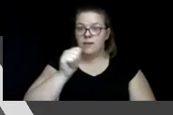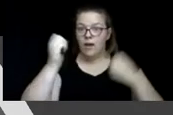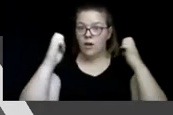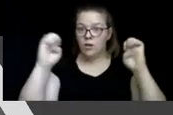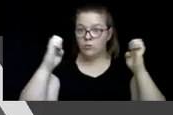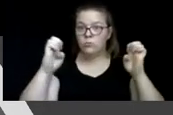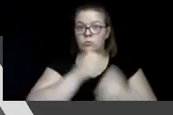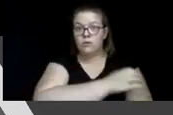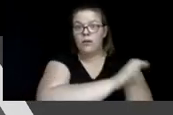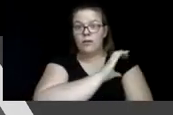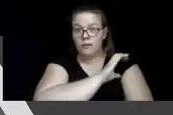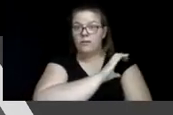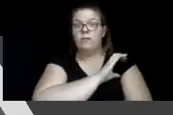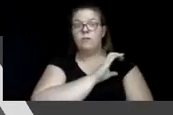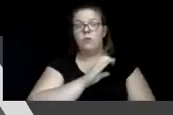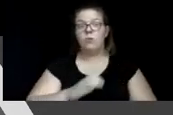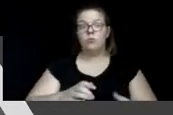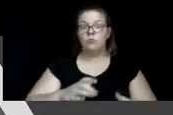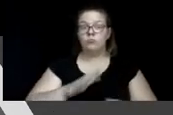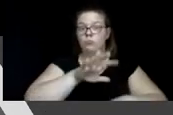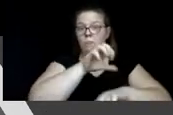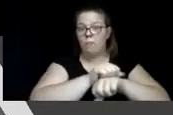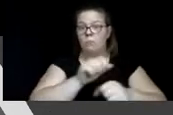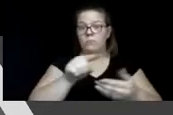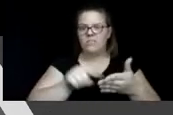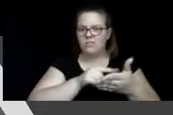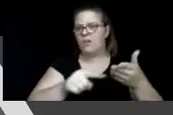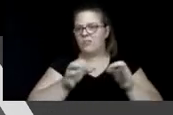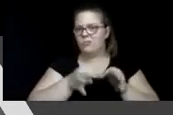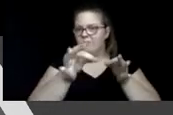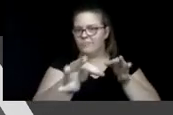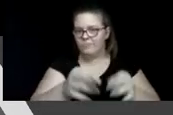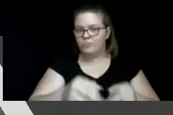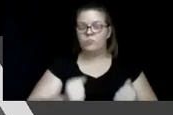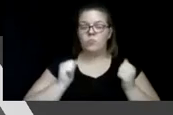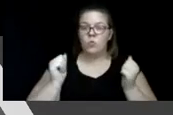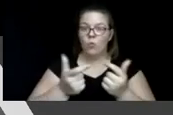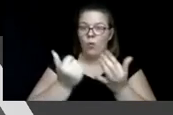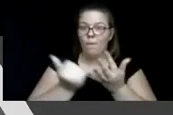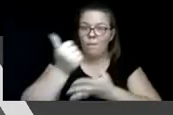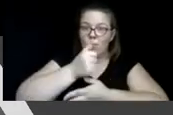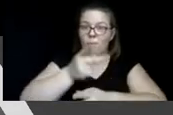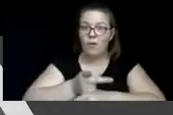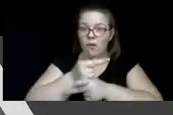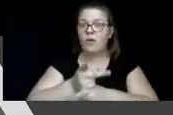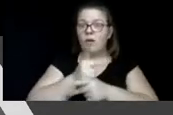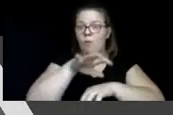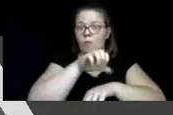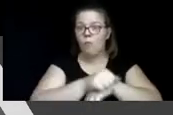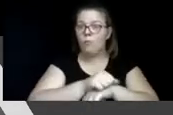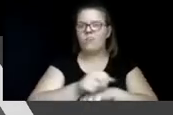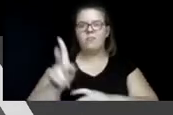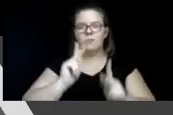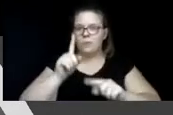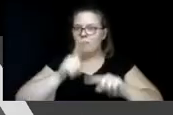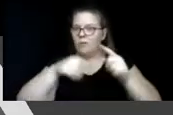canceled. So all the primary care appointments, people were not coming in for those.